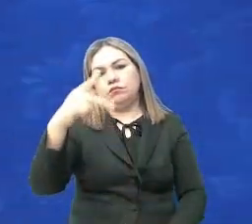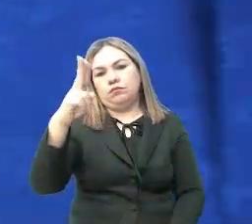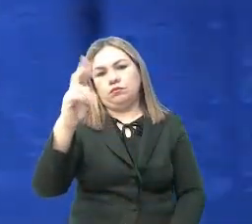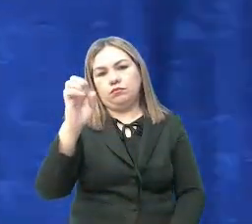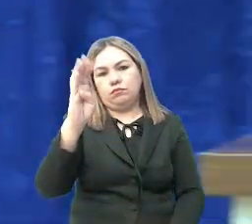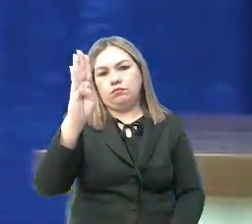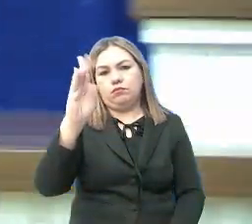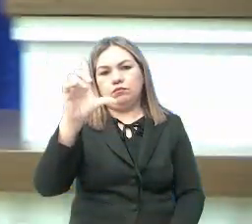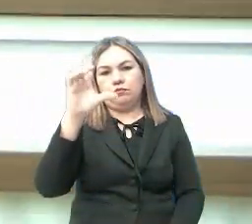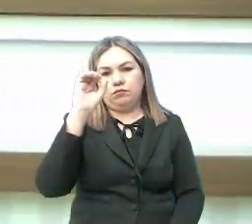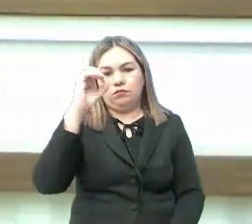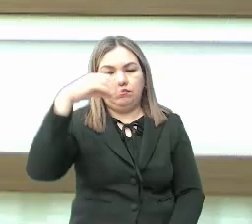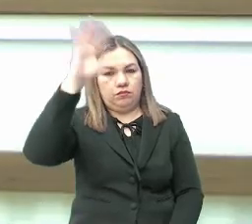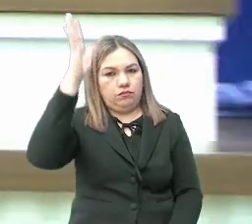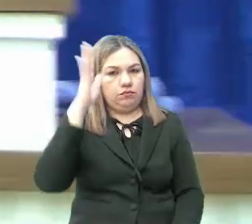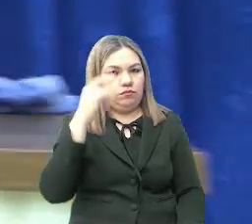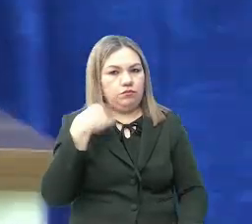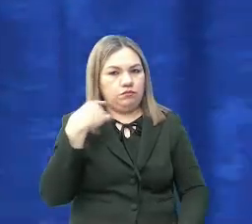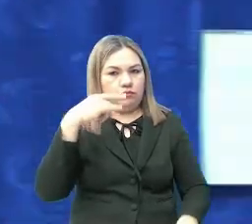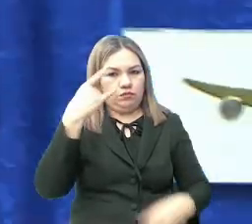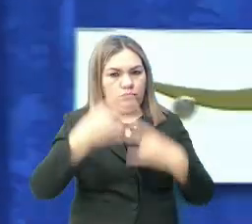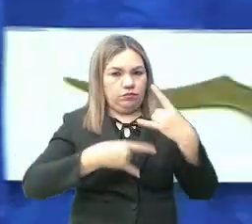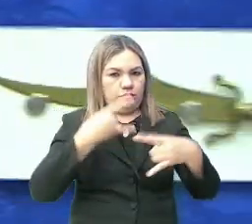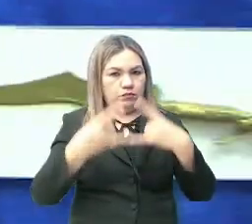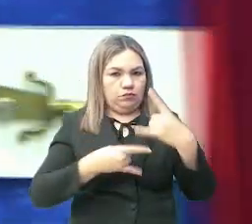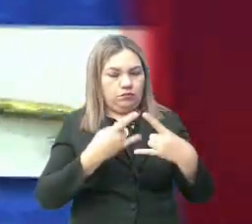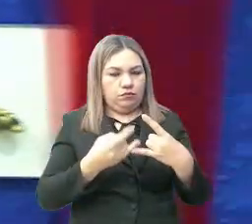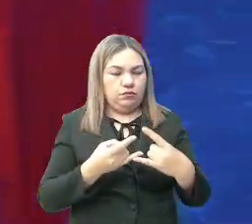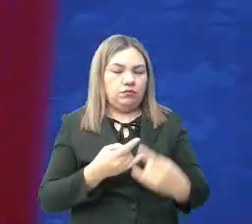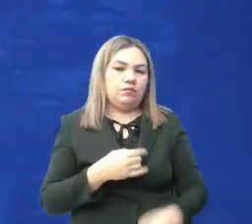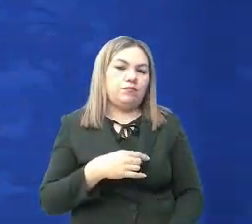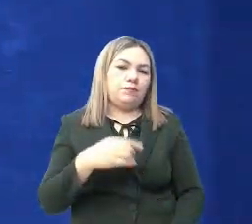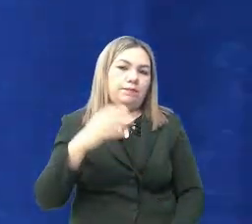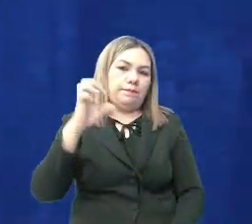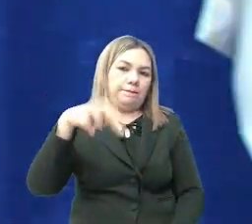Jehovah, of God, captive. You know that